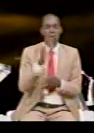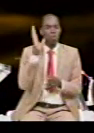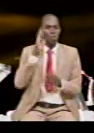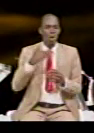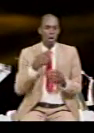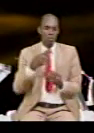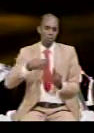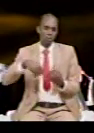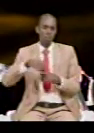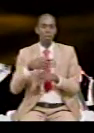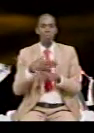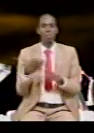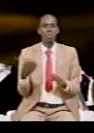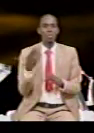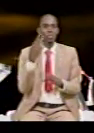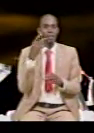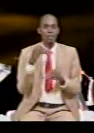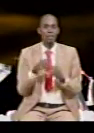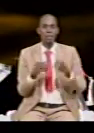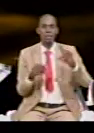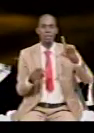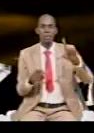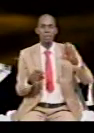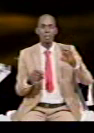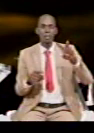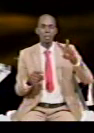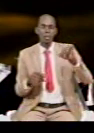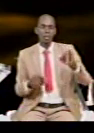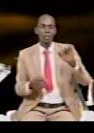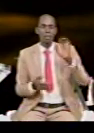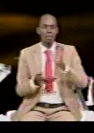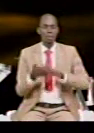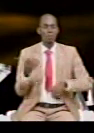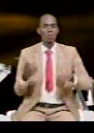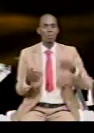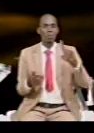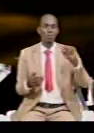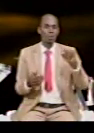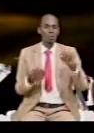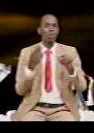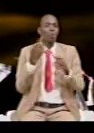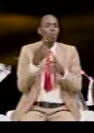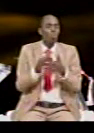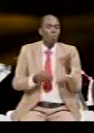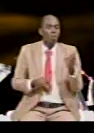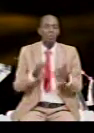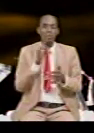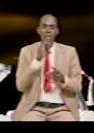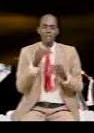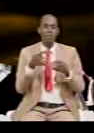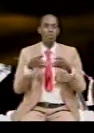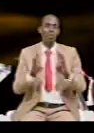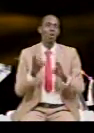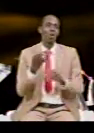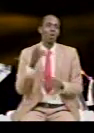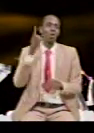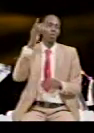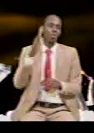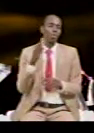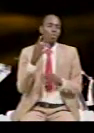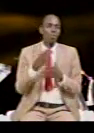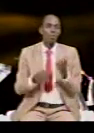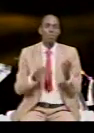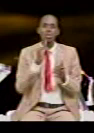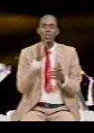Leviticus chapter 20. What is the way of God? What is the will of God? What is the path? What is the